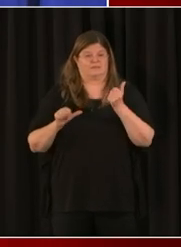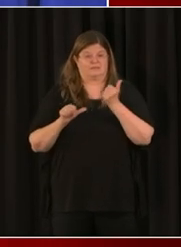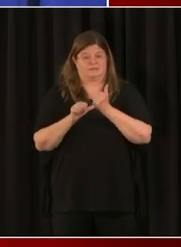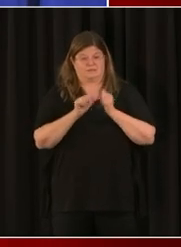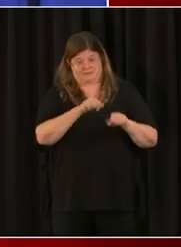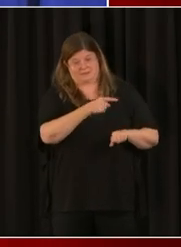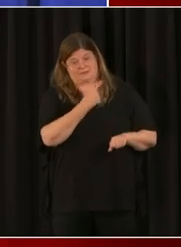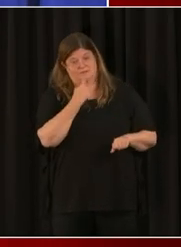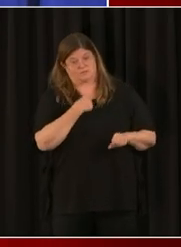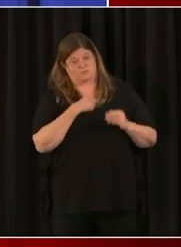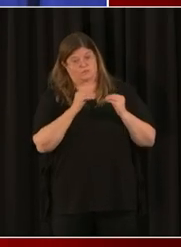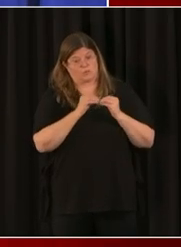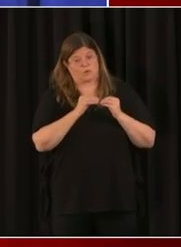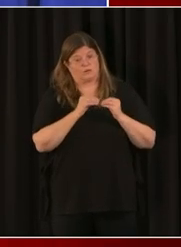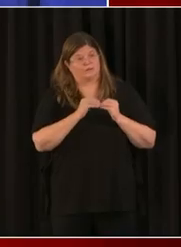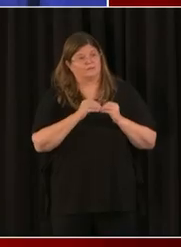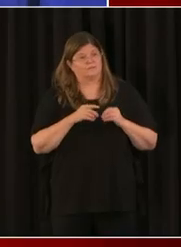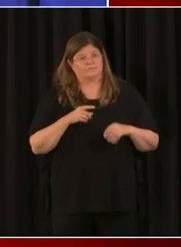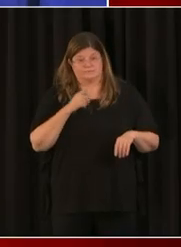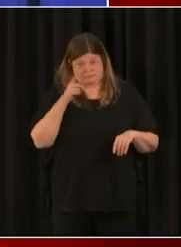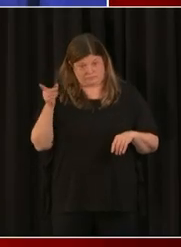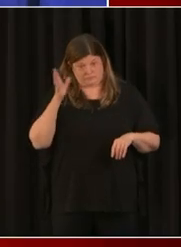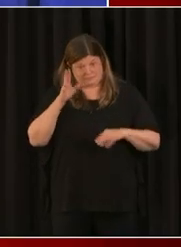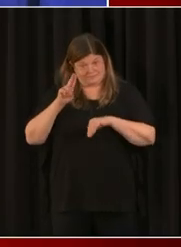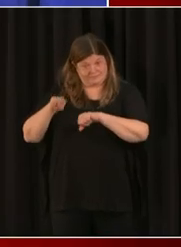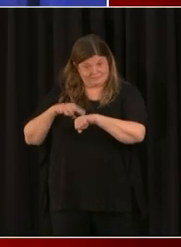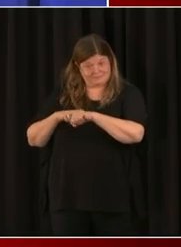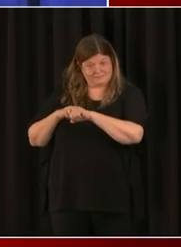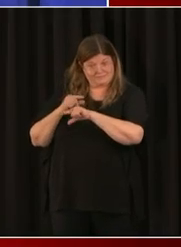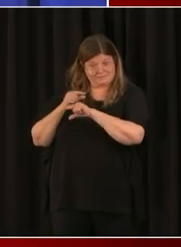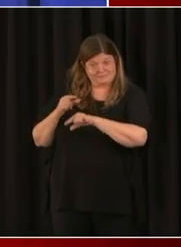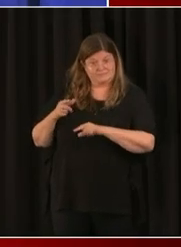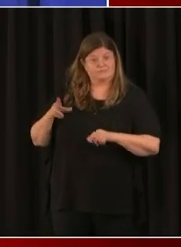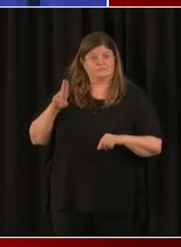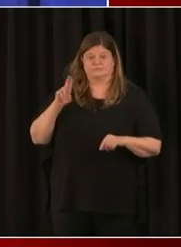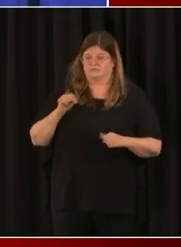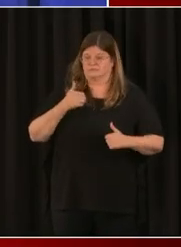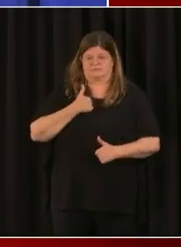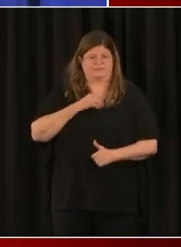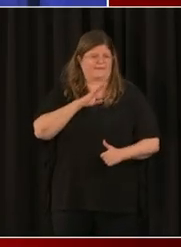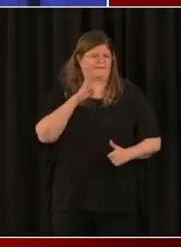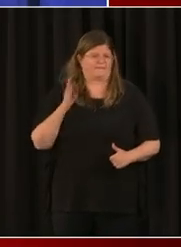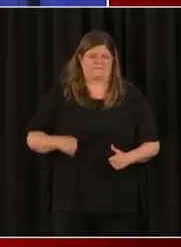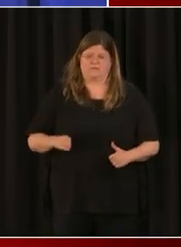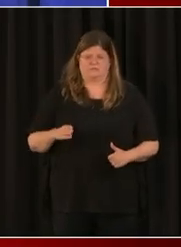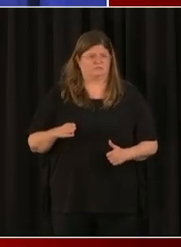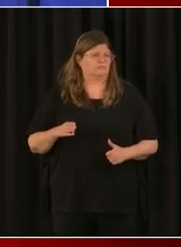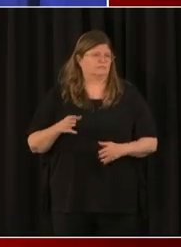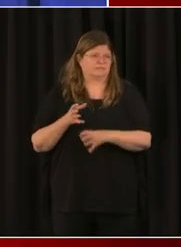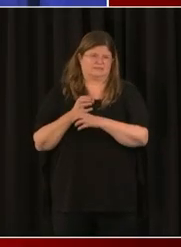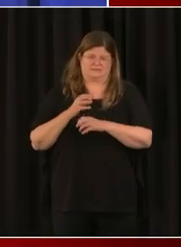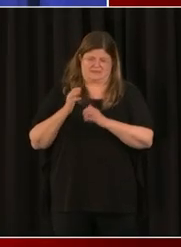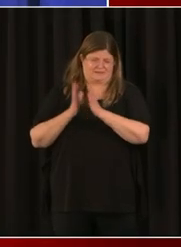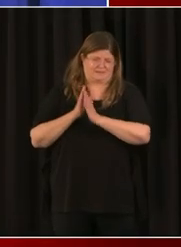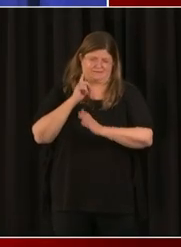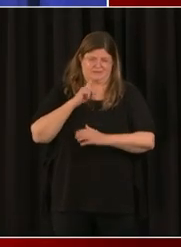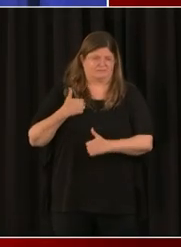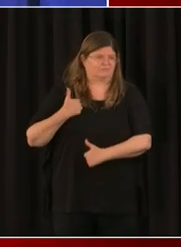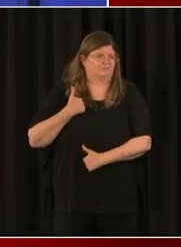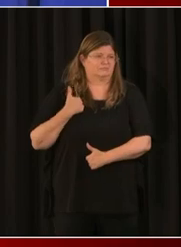unarmed, and what are they exactly Well, going to they're well, they're supposed to be unarmed. I've never requested armed guard in my time as